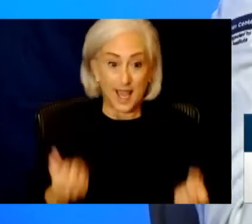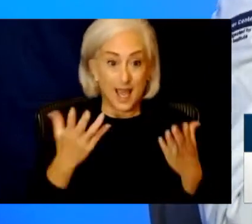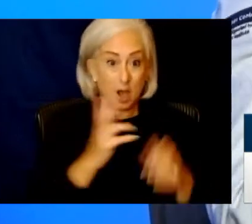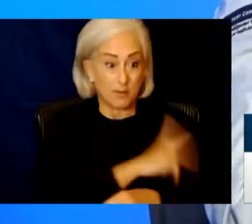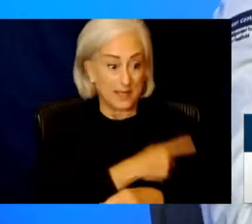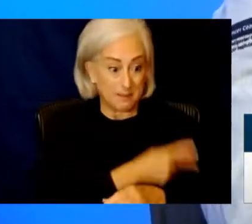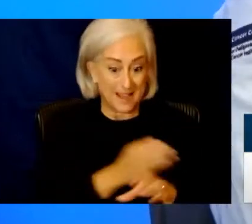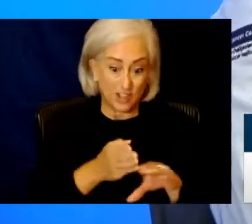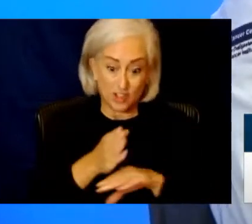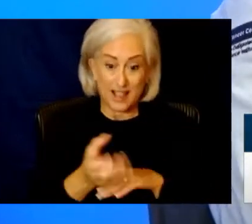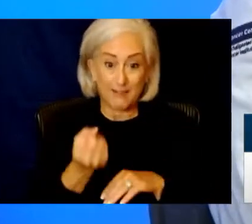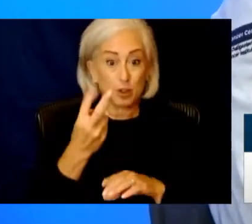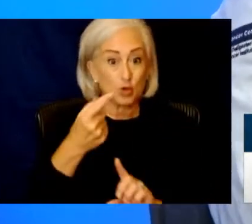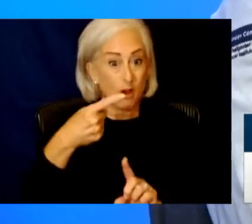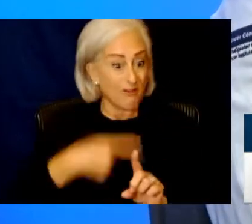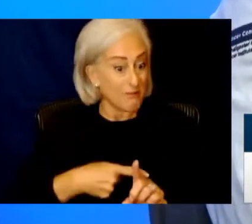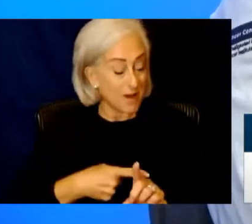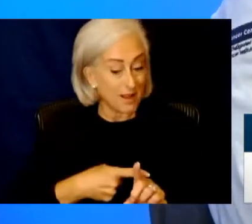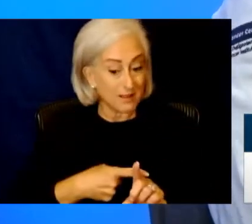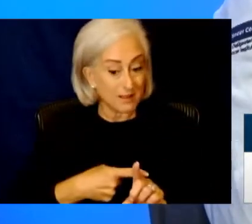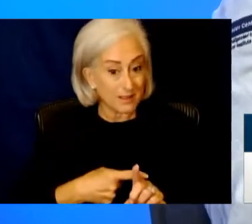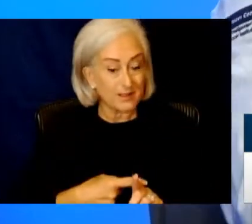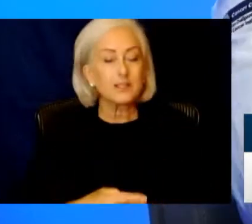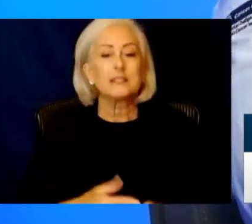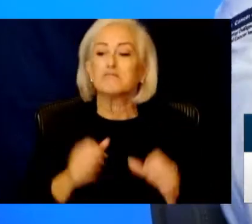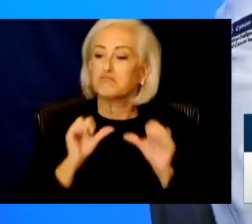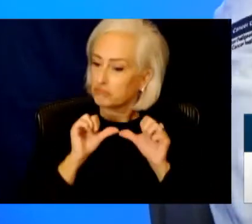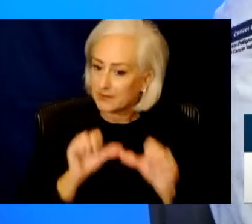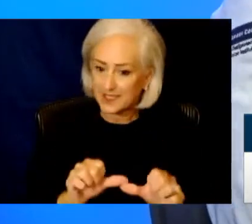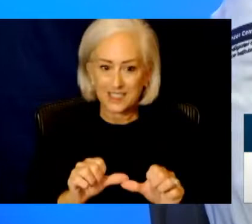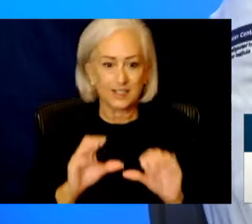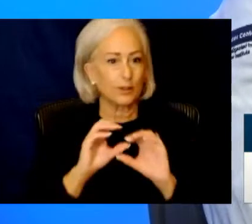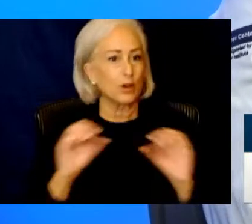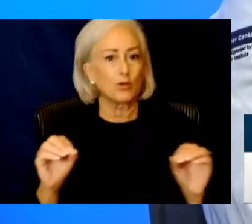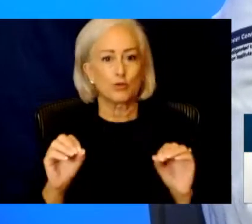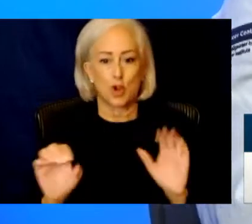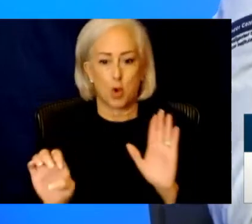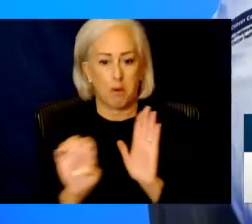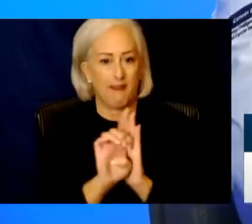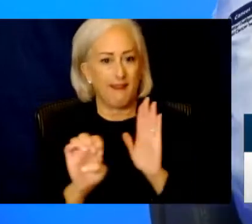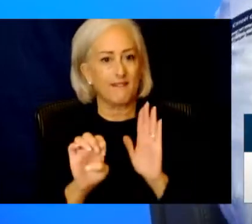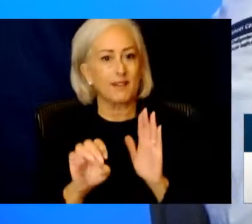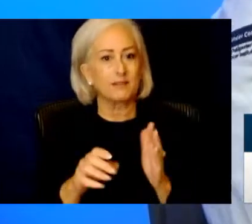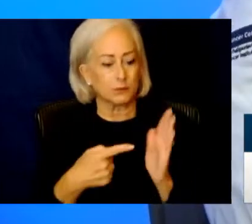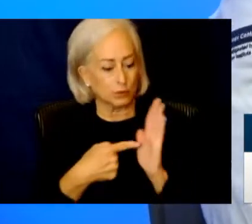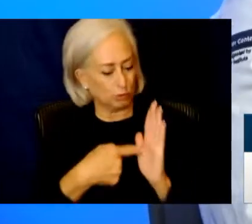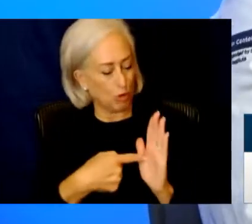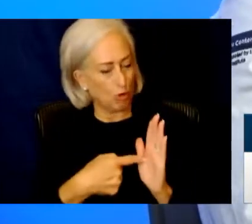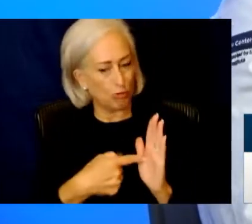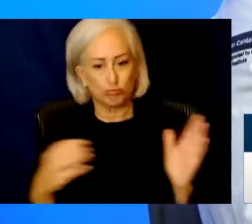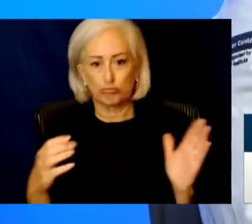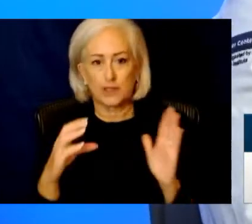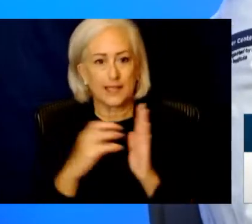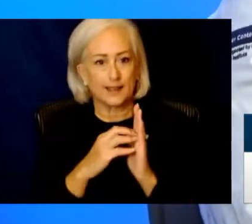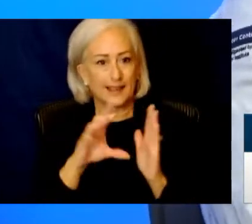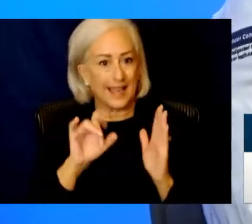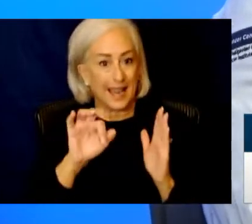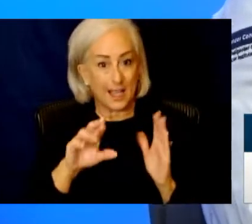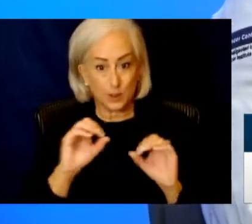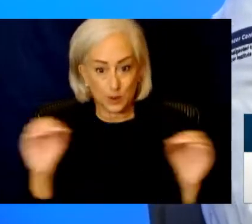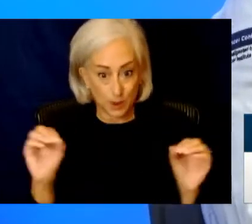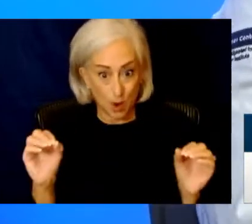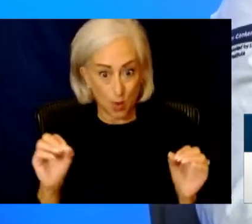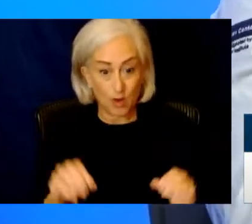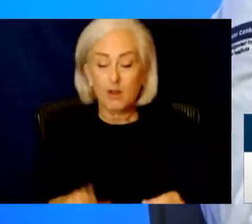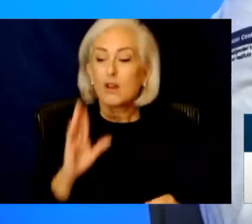they followed most of these patients up to 2 years. There are some more patients that have been enrolled on the study, and they will add to their numbers, but for